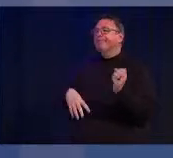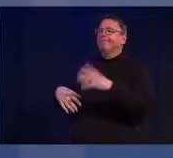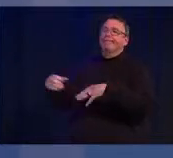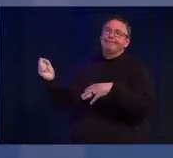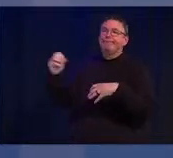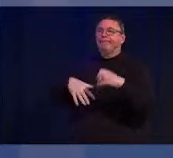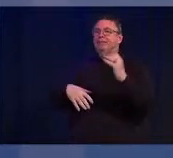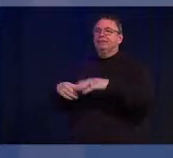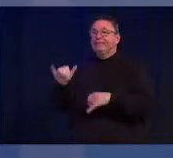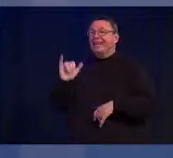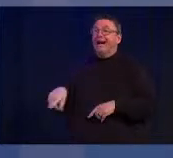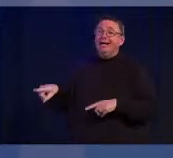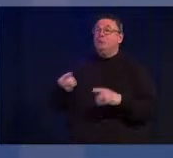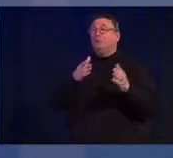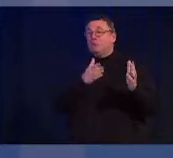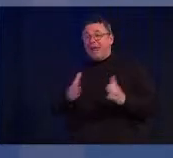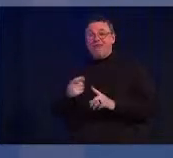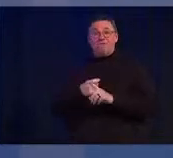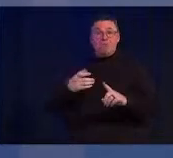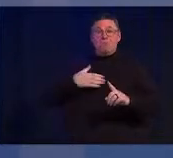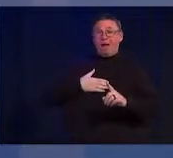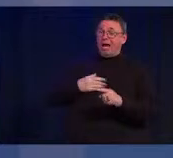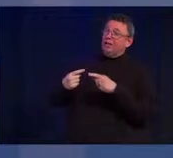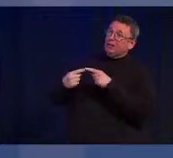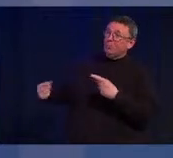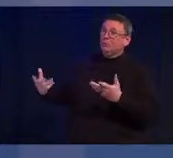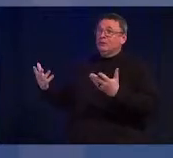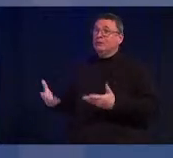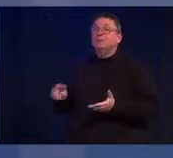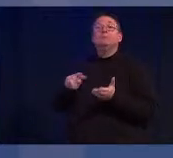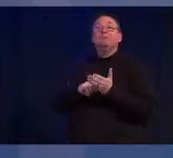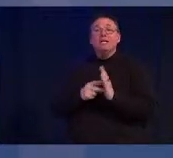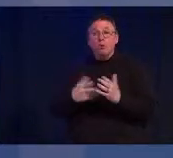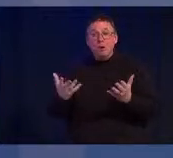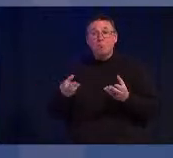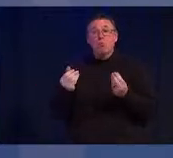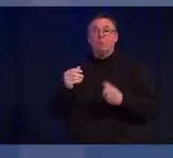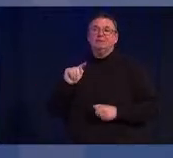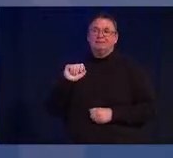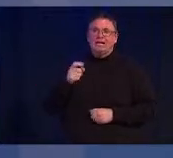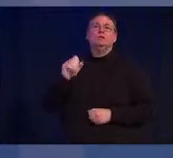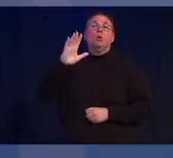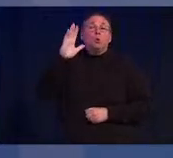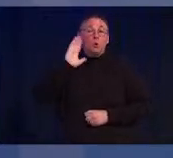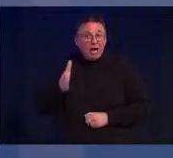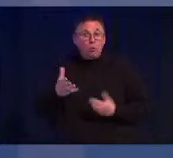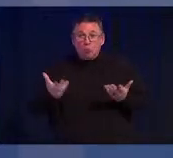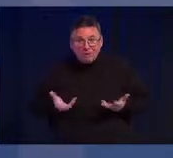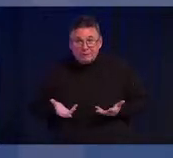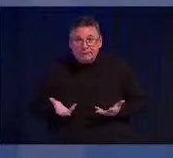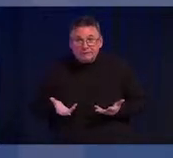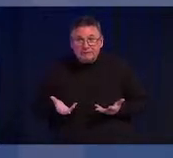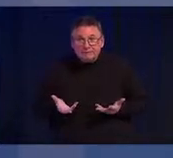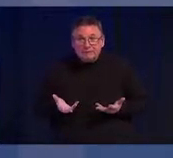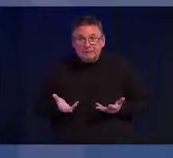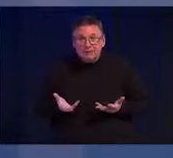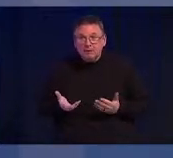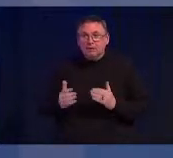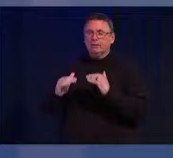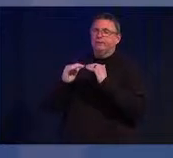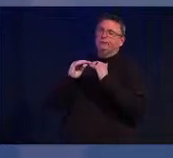my opponents keeps property taxes at a static